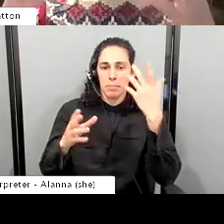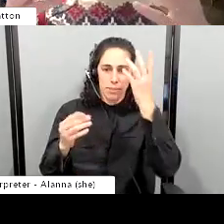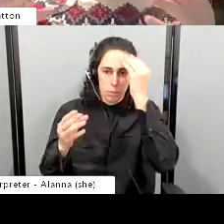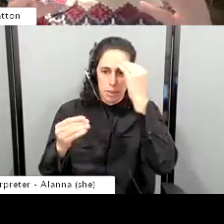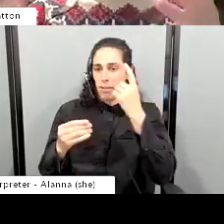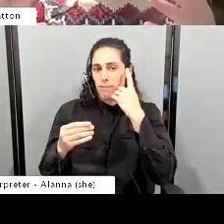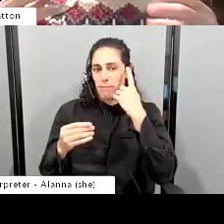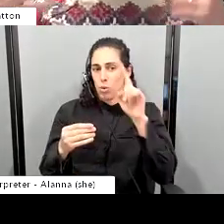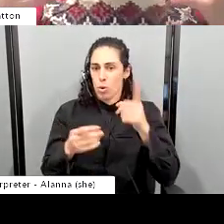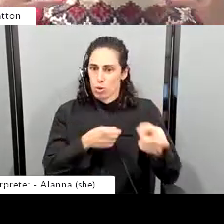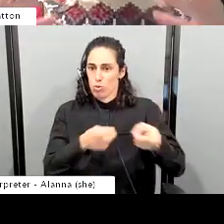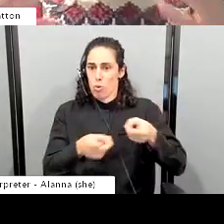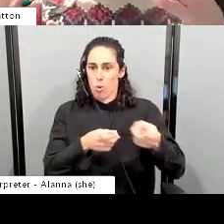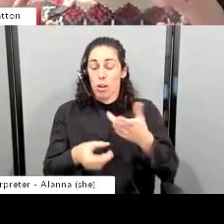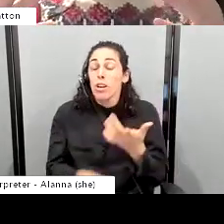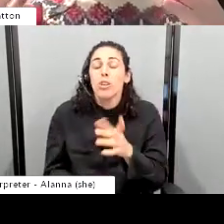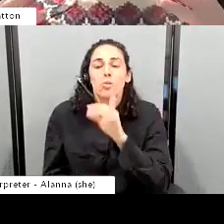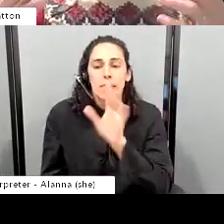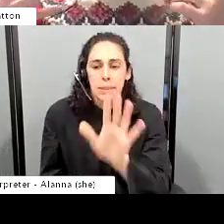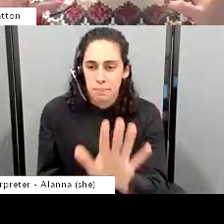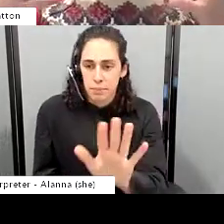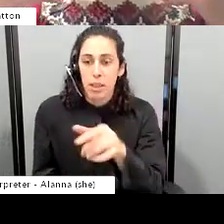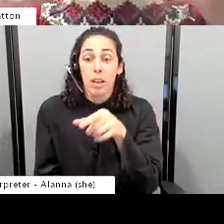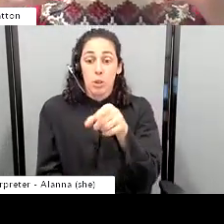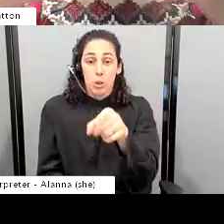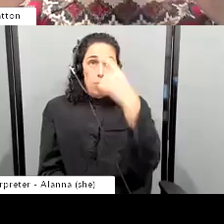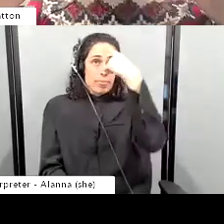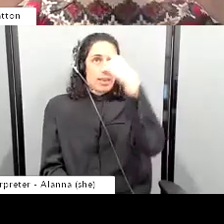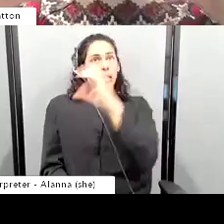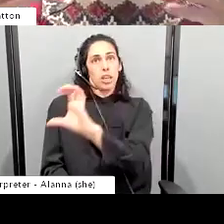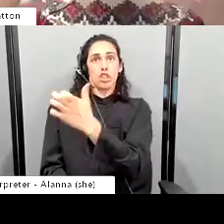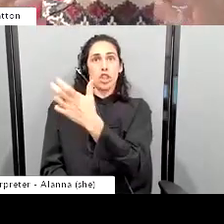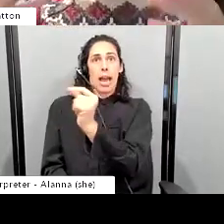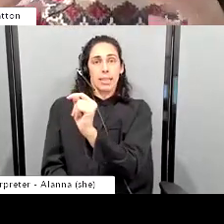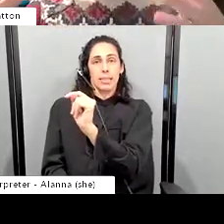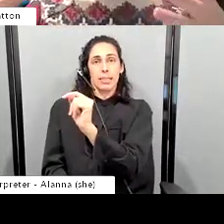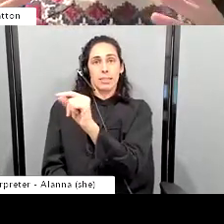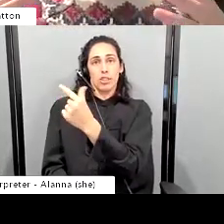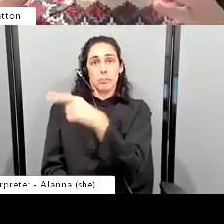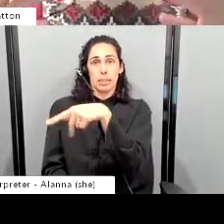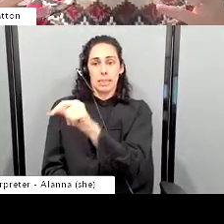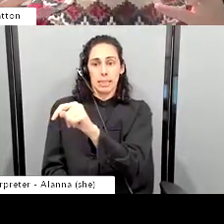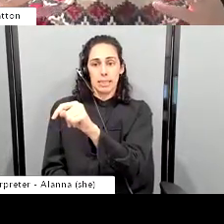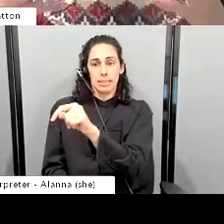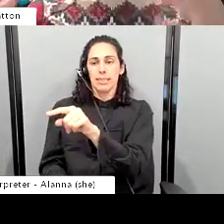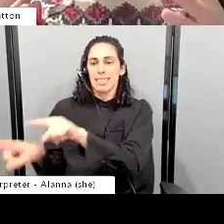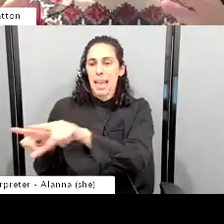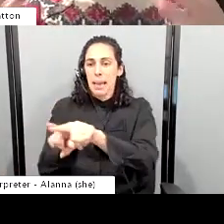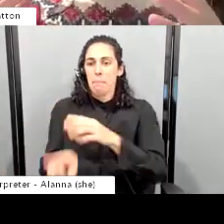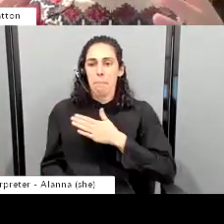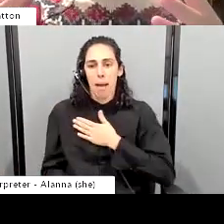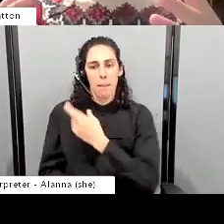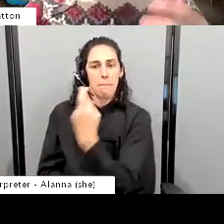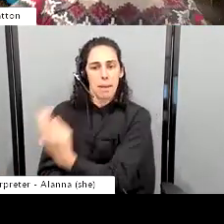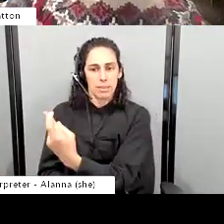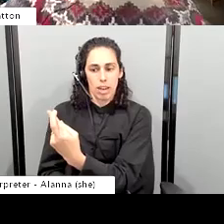always say, really wants to be helpful. It's like your best friend that's out there, and it really wants to, give you the best advice it can and keep you as